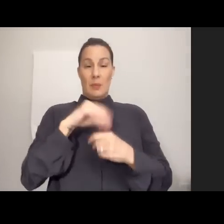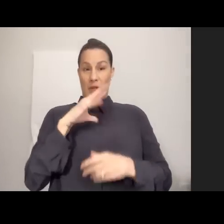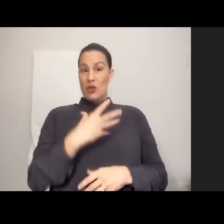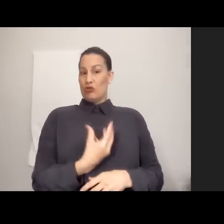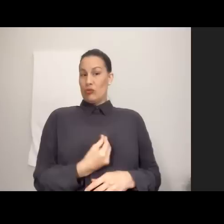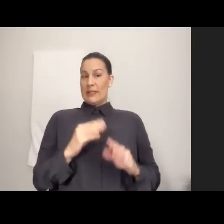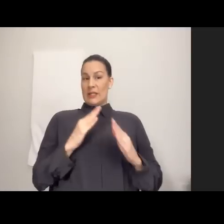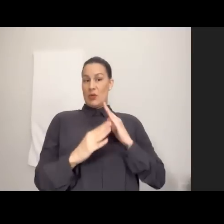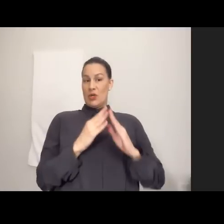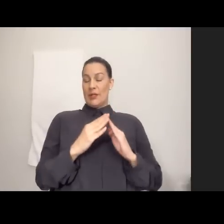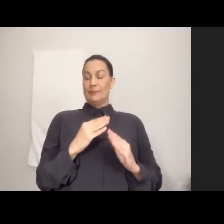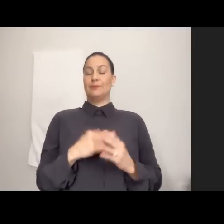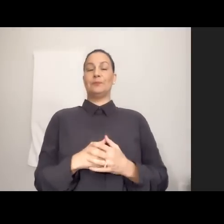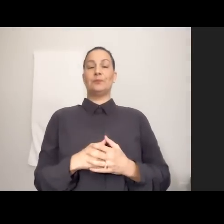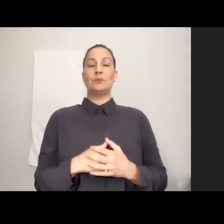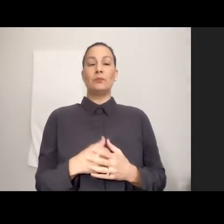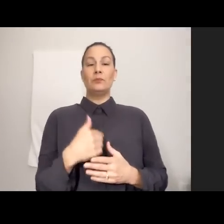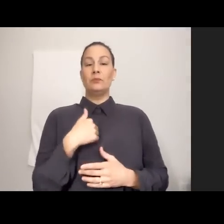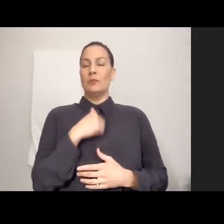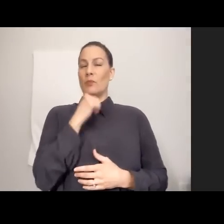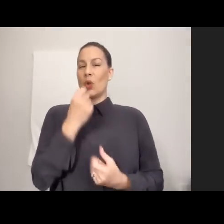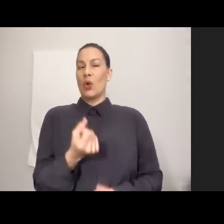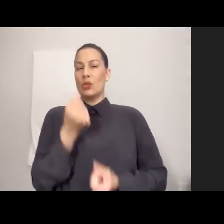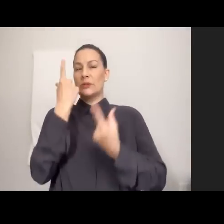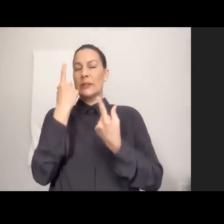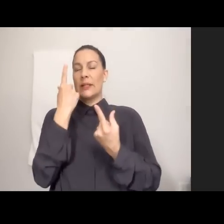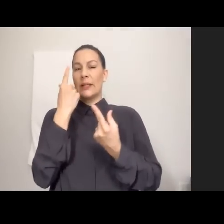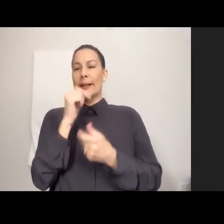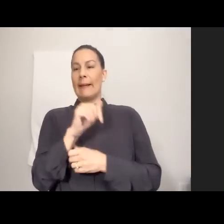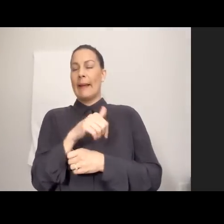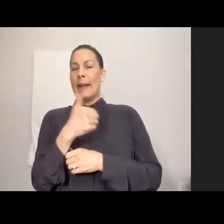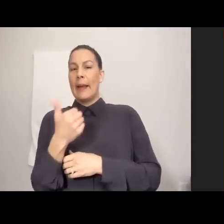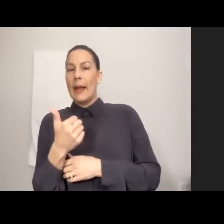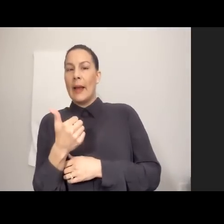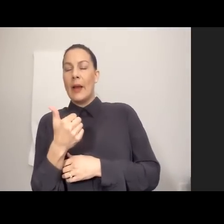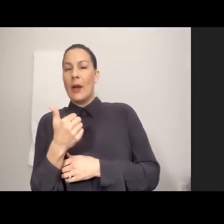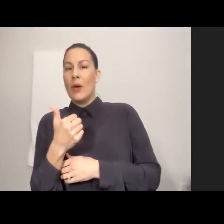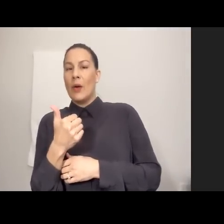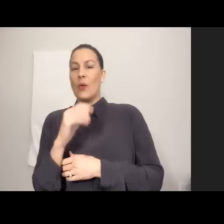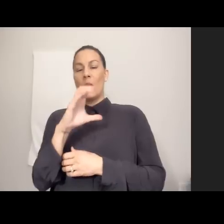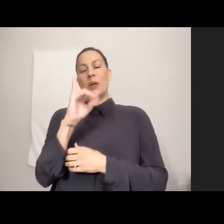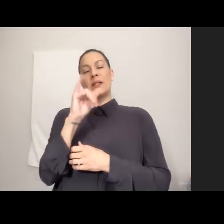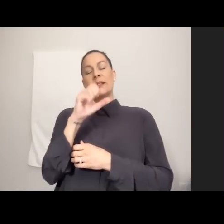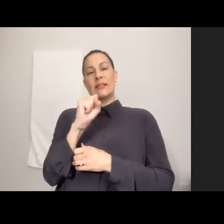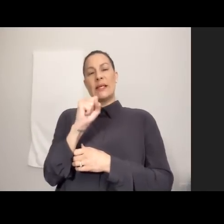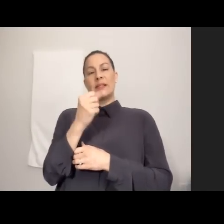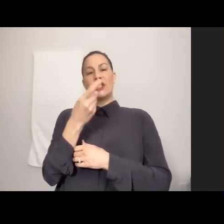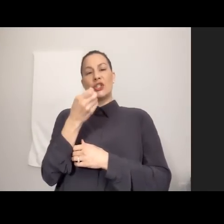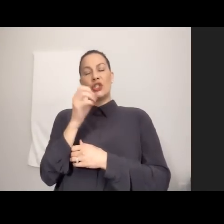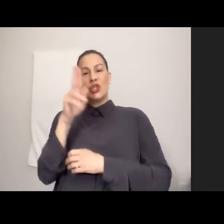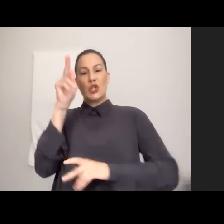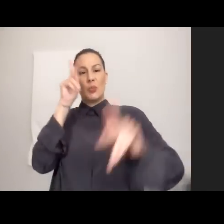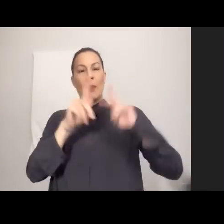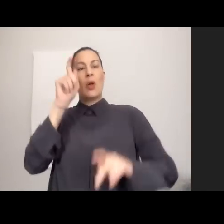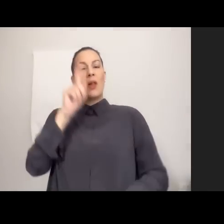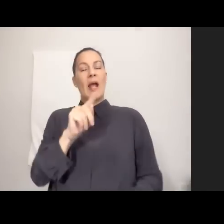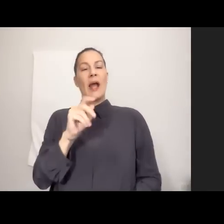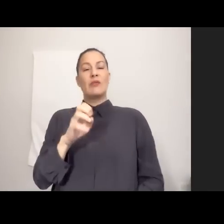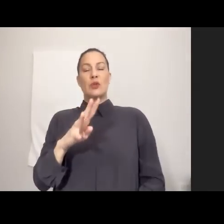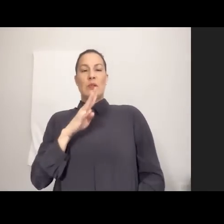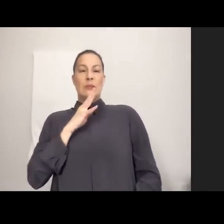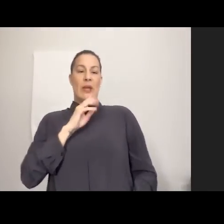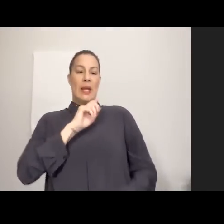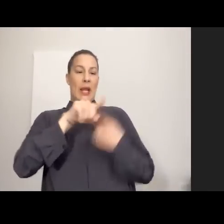I don't understand how is it that cisgender people have to speak on our behalf on situations that we should be